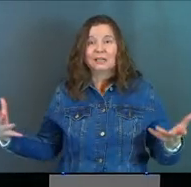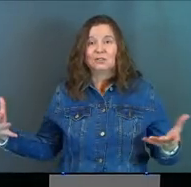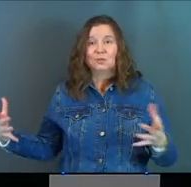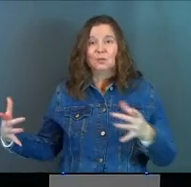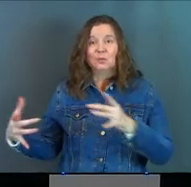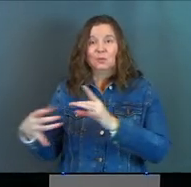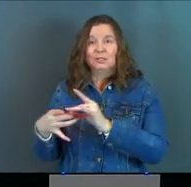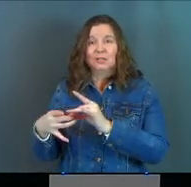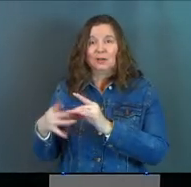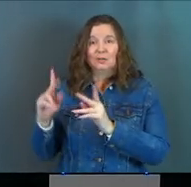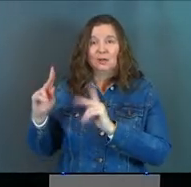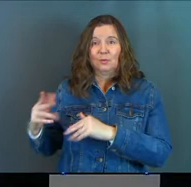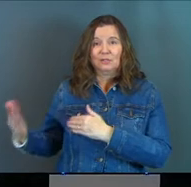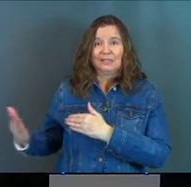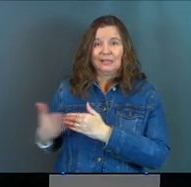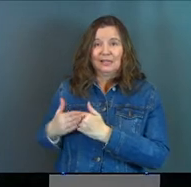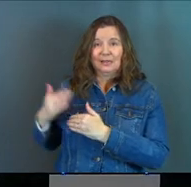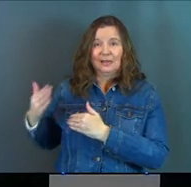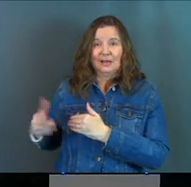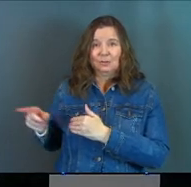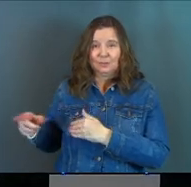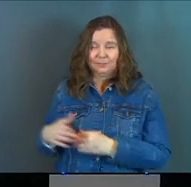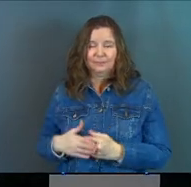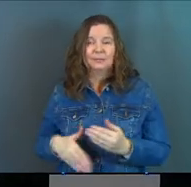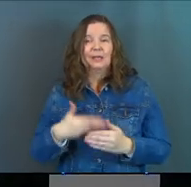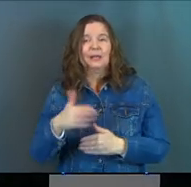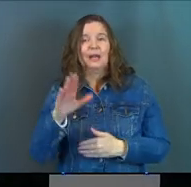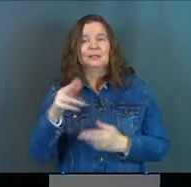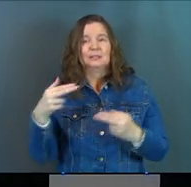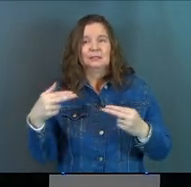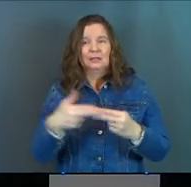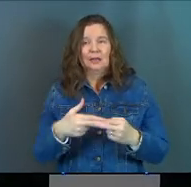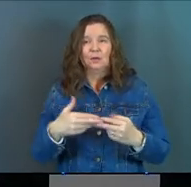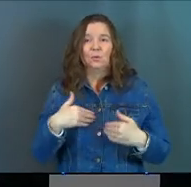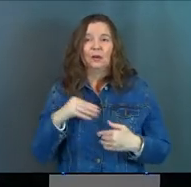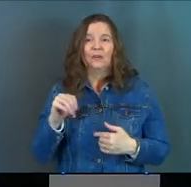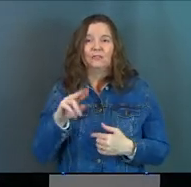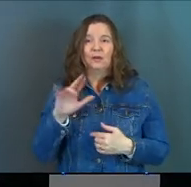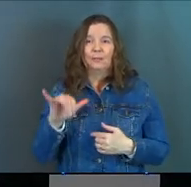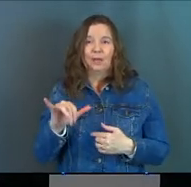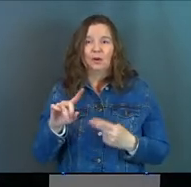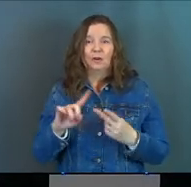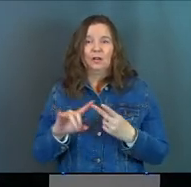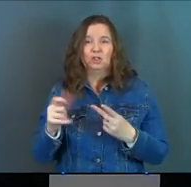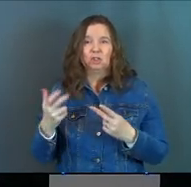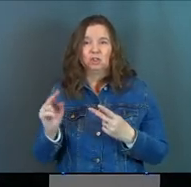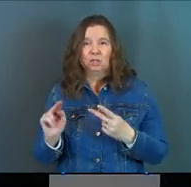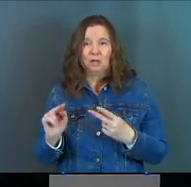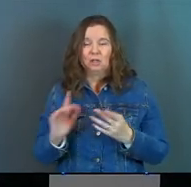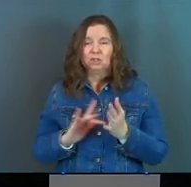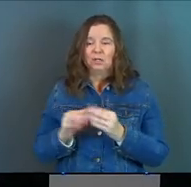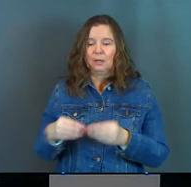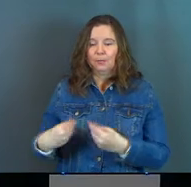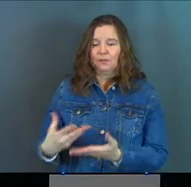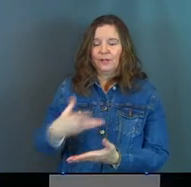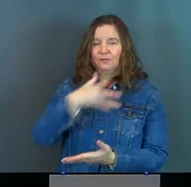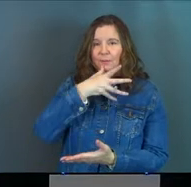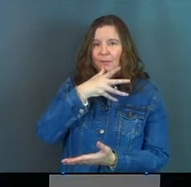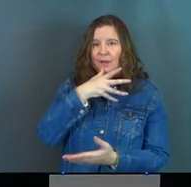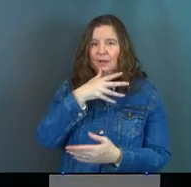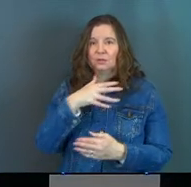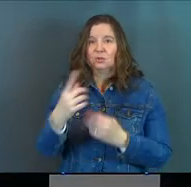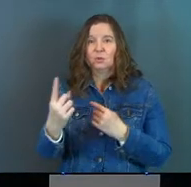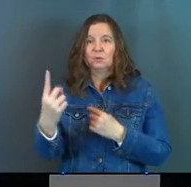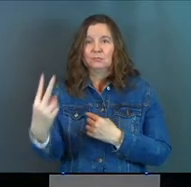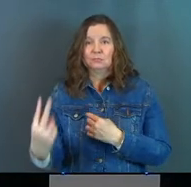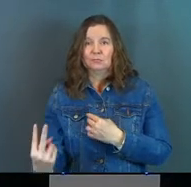reaching out to the cross next to him. Next slide. We've got Mary and we've got John. Jesus provides for his mom. Standing